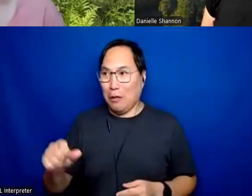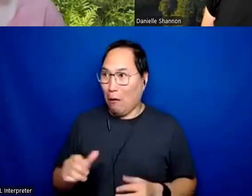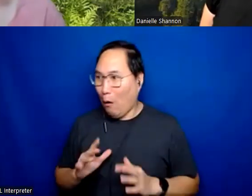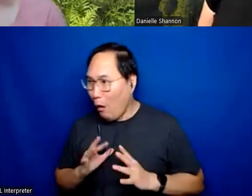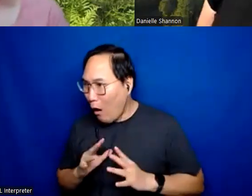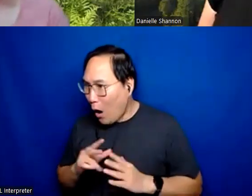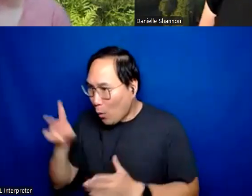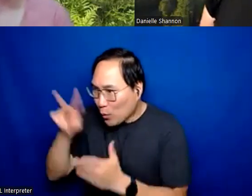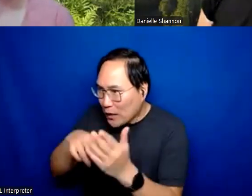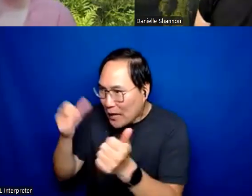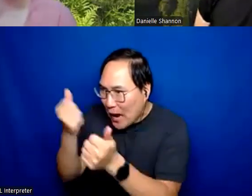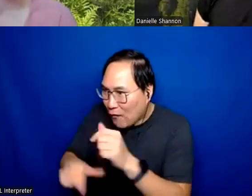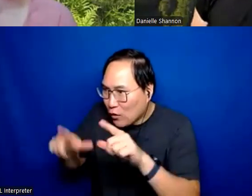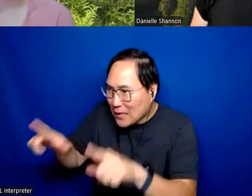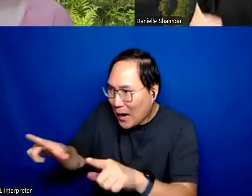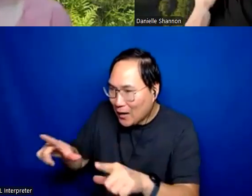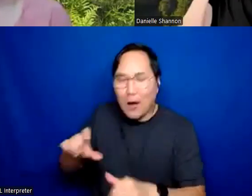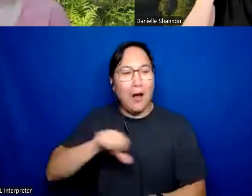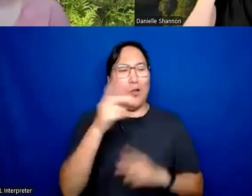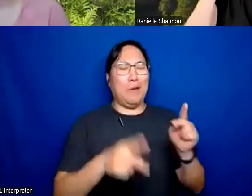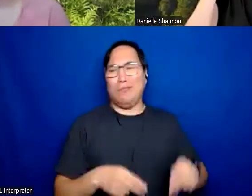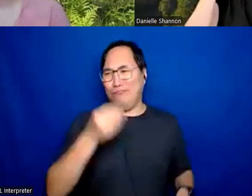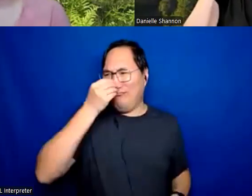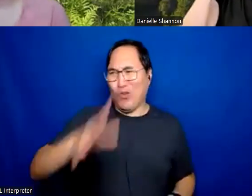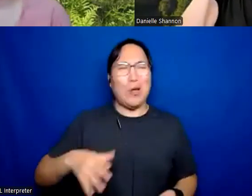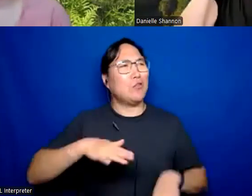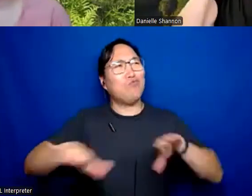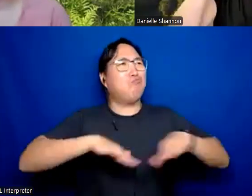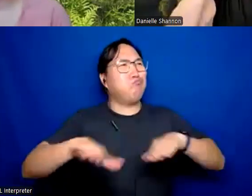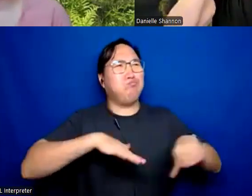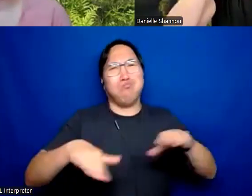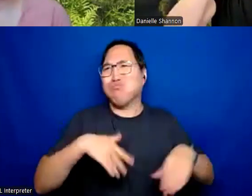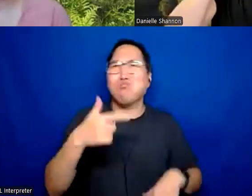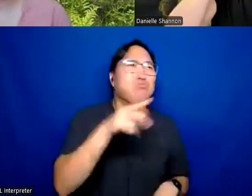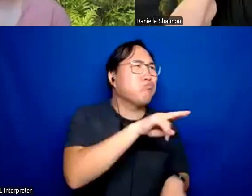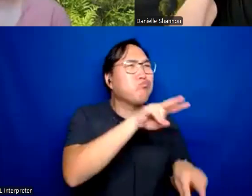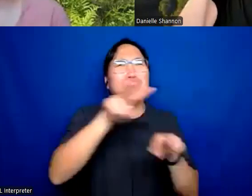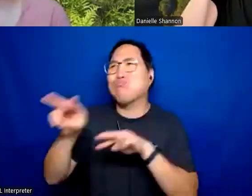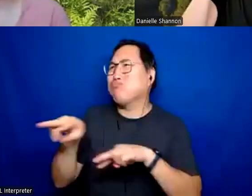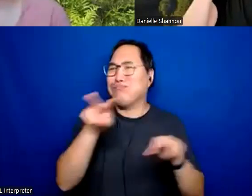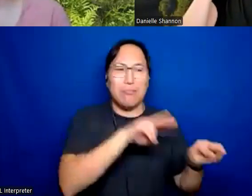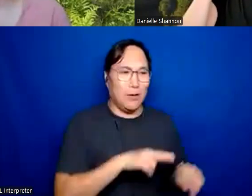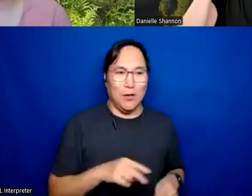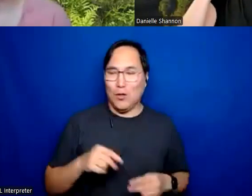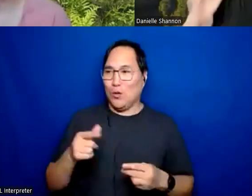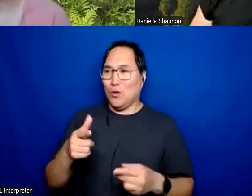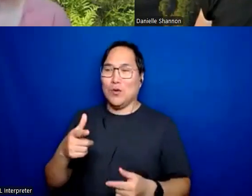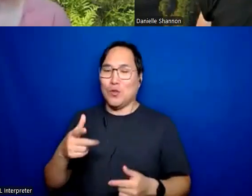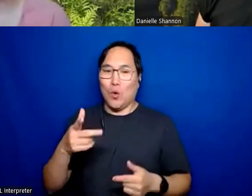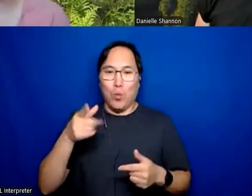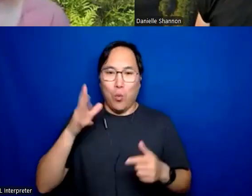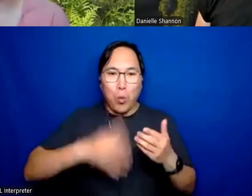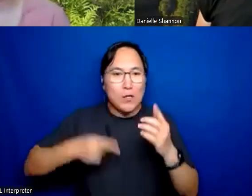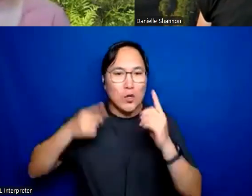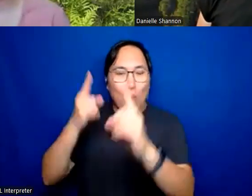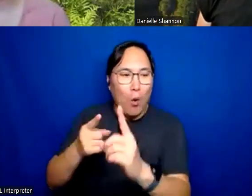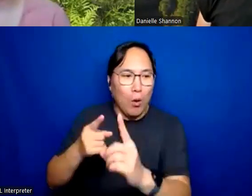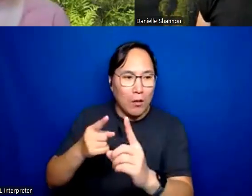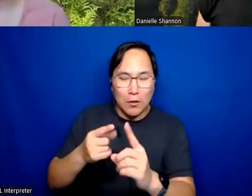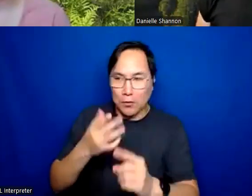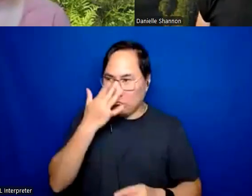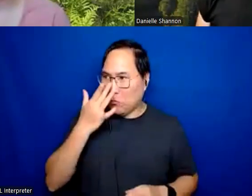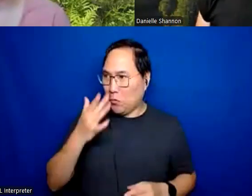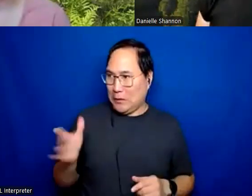looked at a single one of the signs. So you really need to think about, like, who are you trying to capture? Are you trying to capture nerds like me? Or are you trying to capture somebody else? And how can